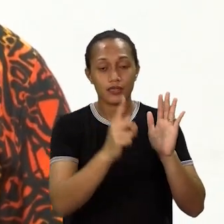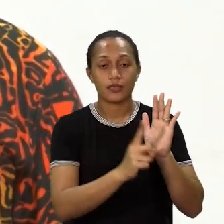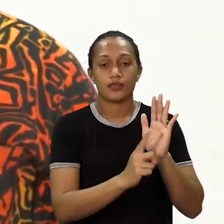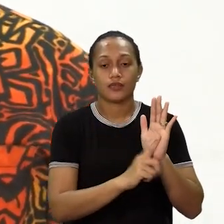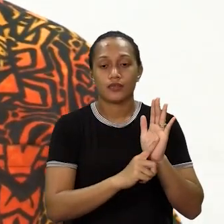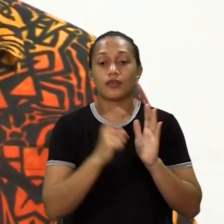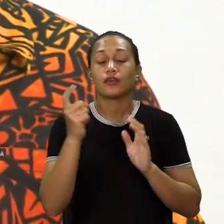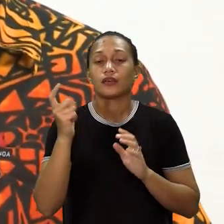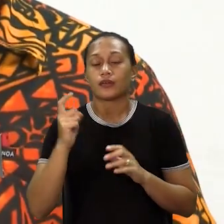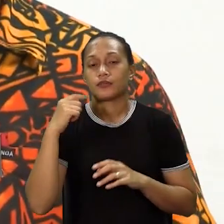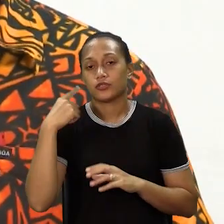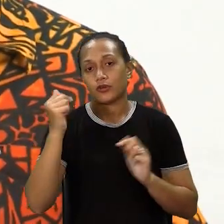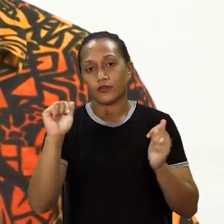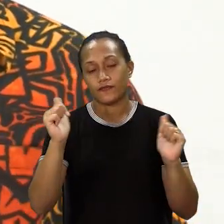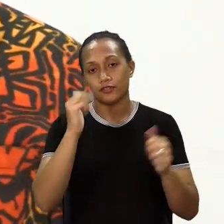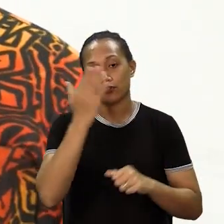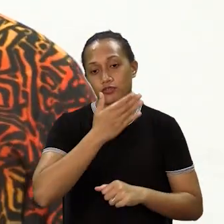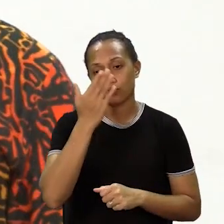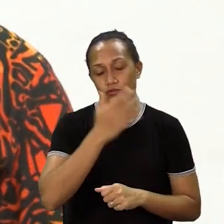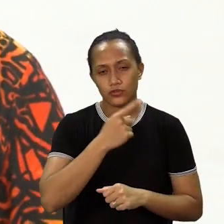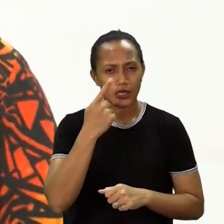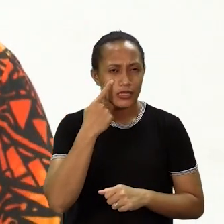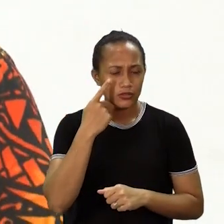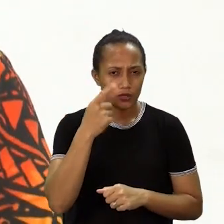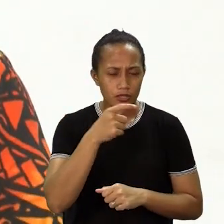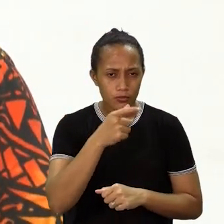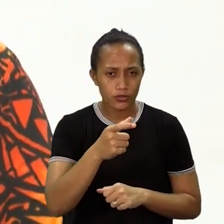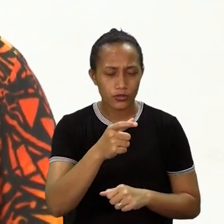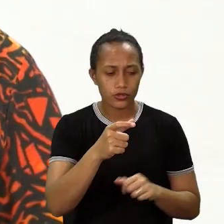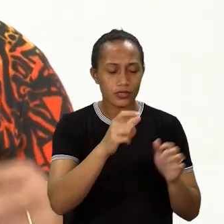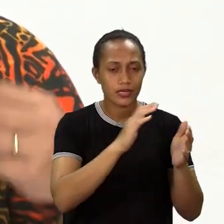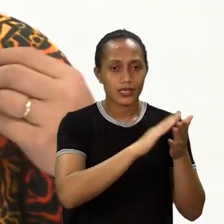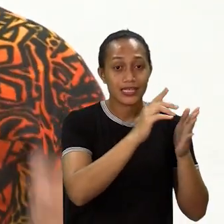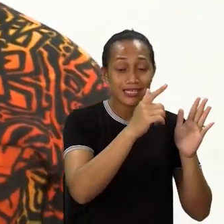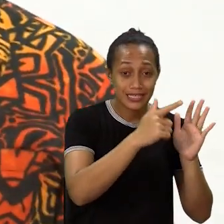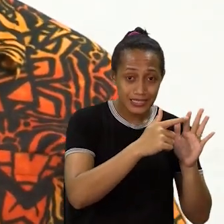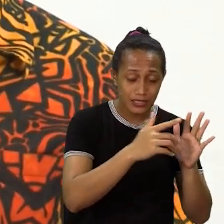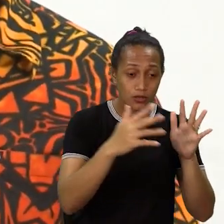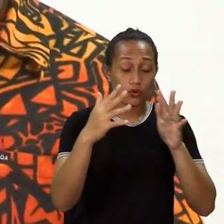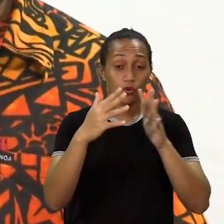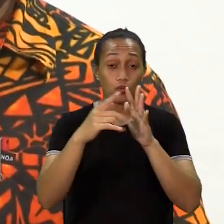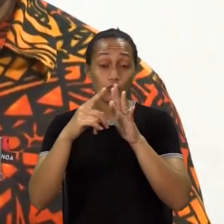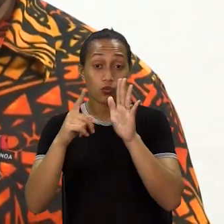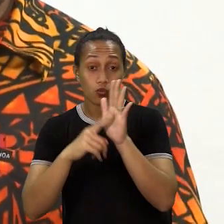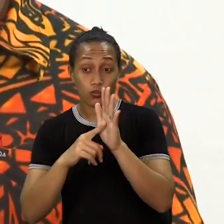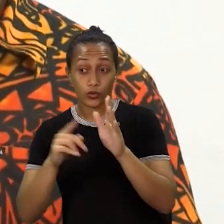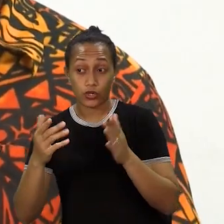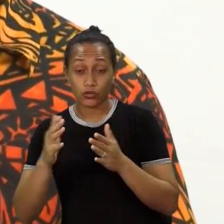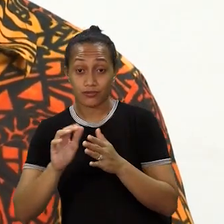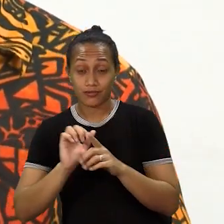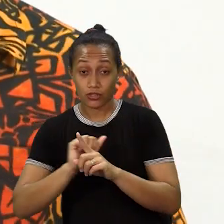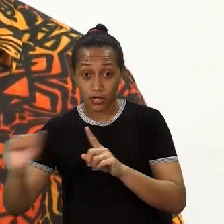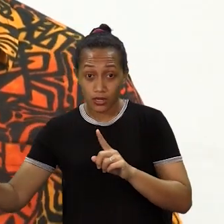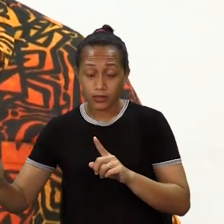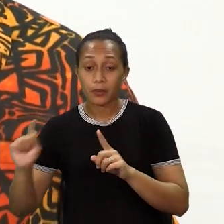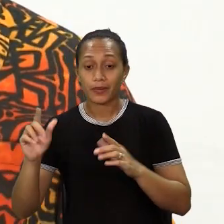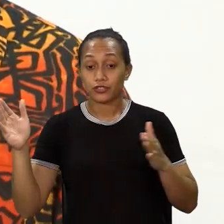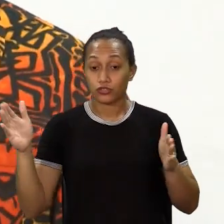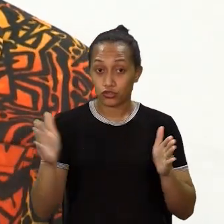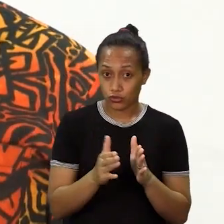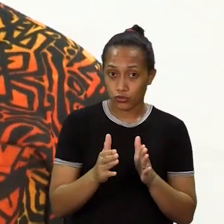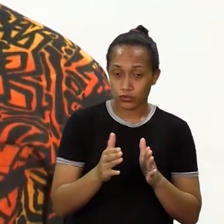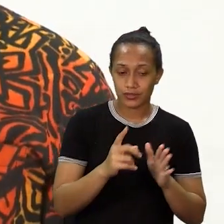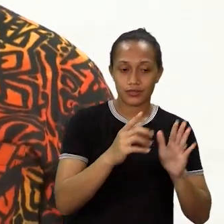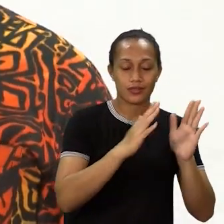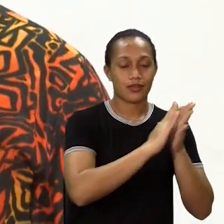after school. He'll come tomorrow after school. Look at the word he will. Now it can be